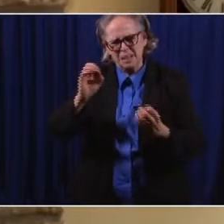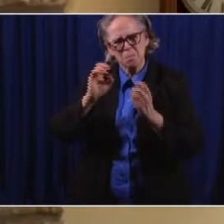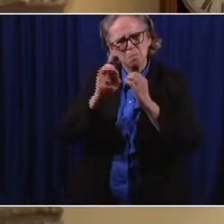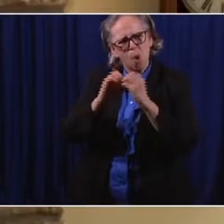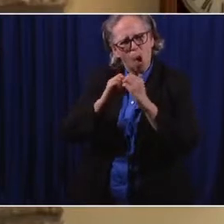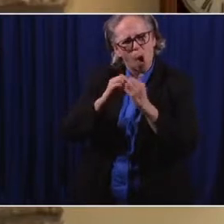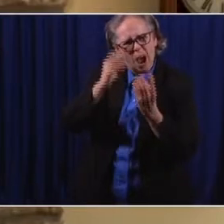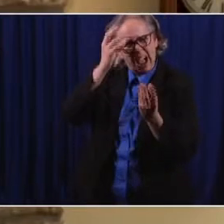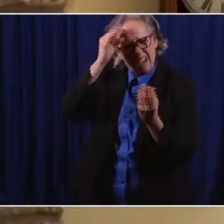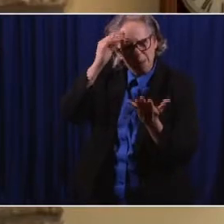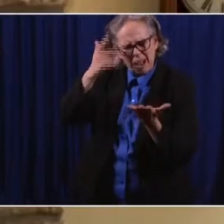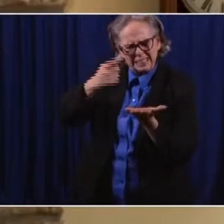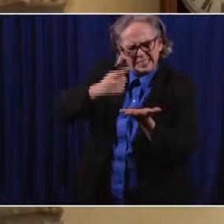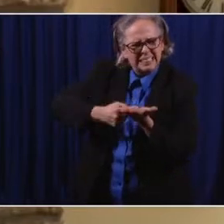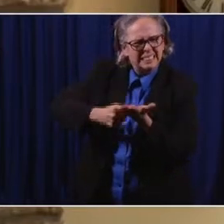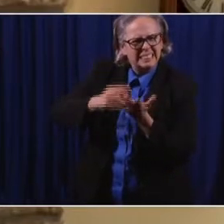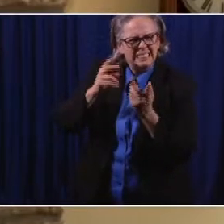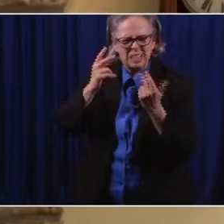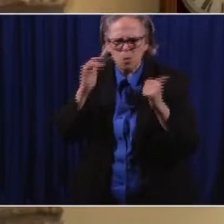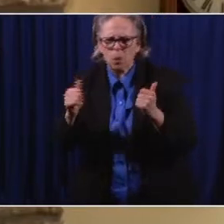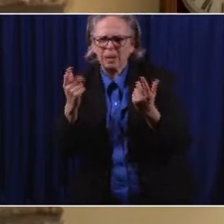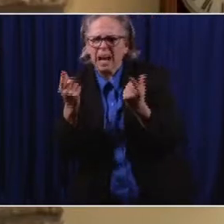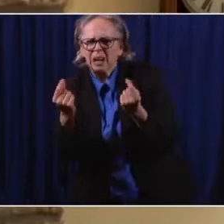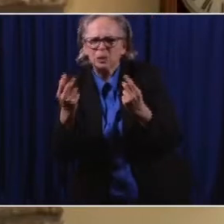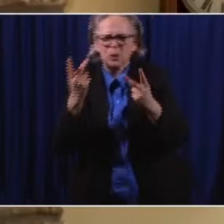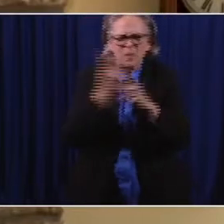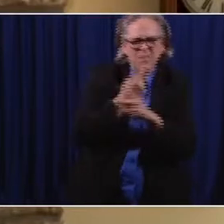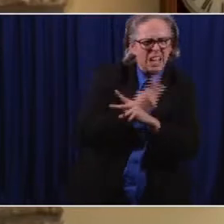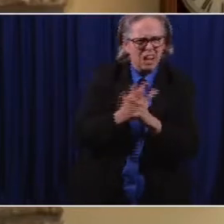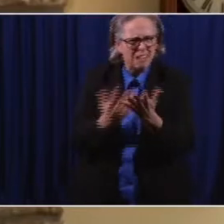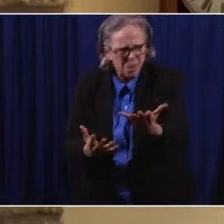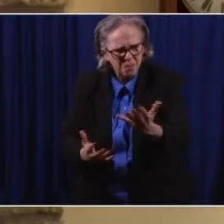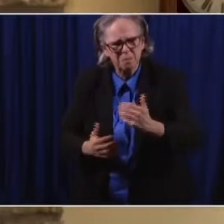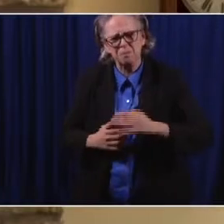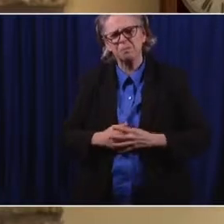that spread with two people having a mask on 3 feet apart or 4 feet or